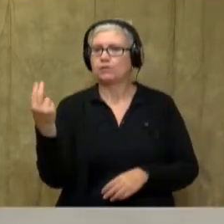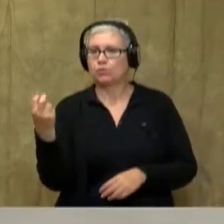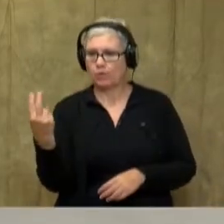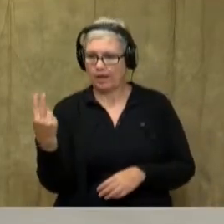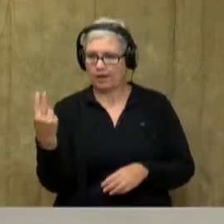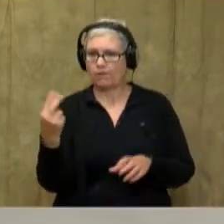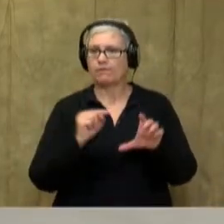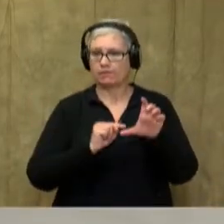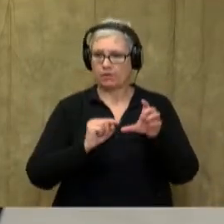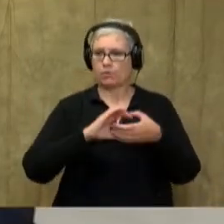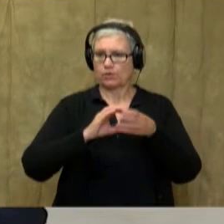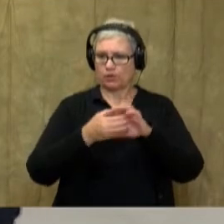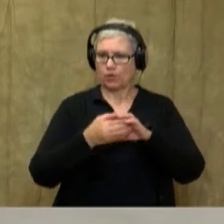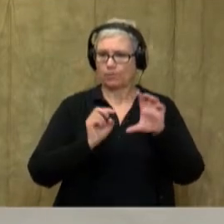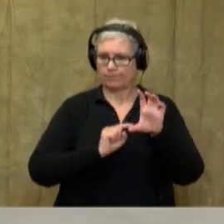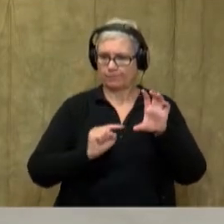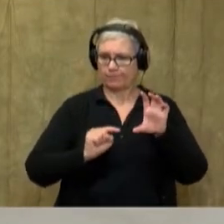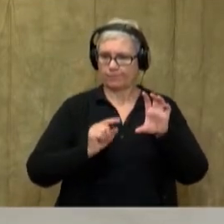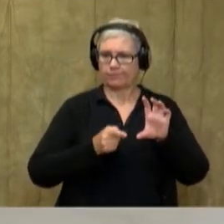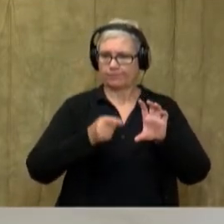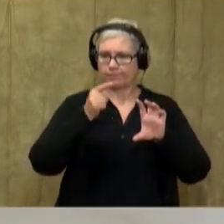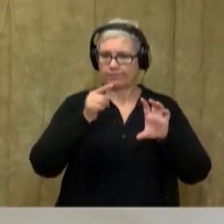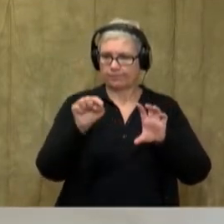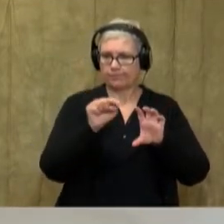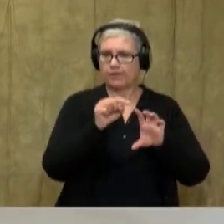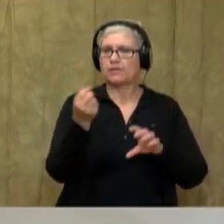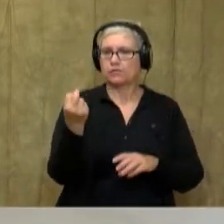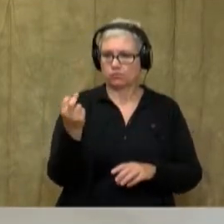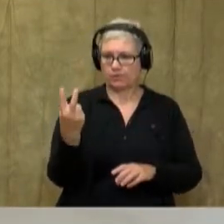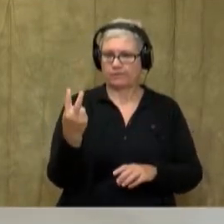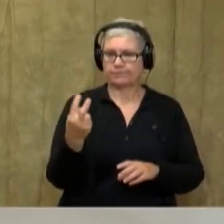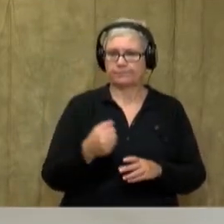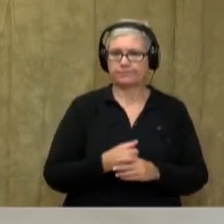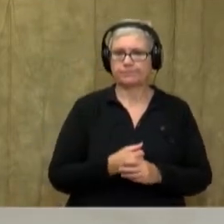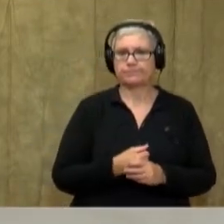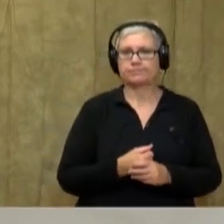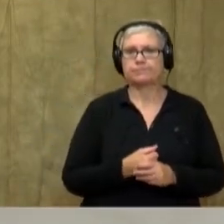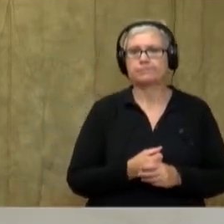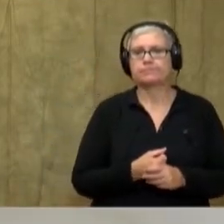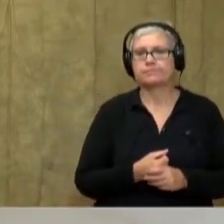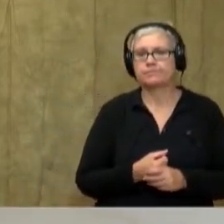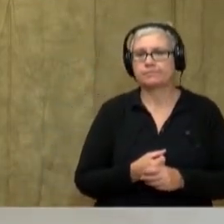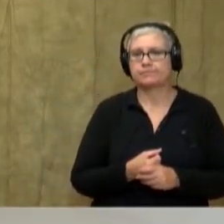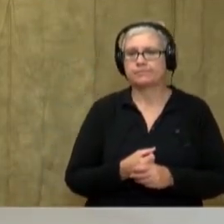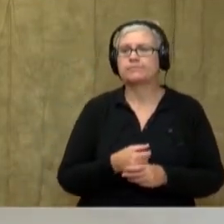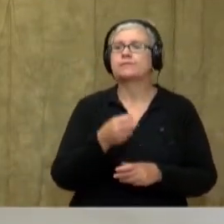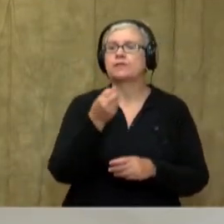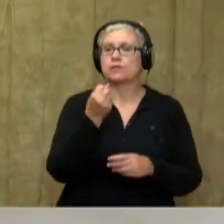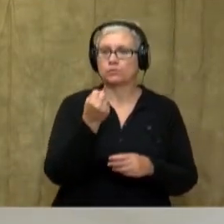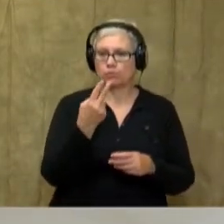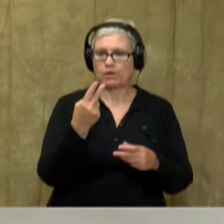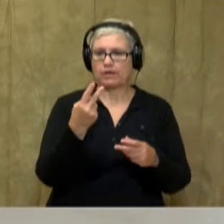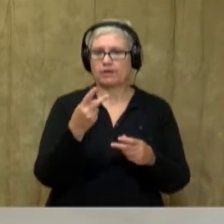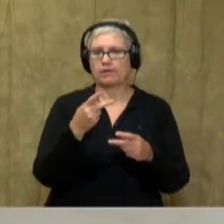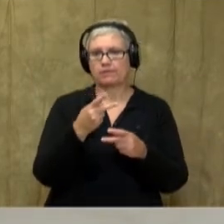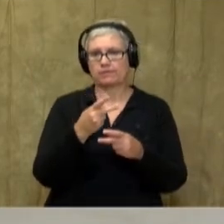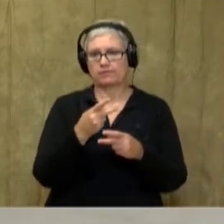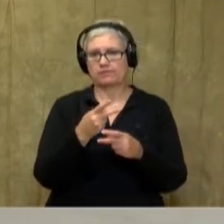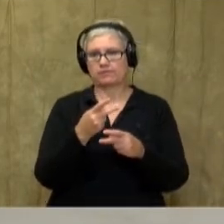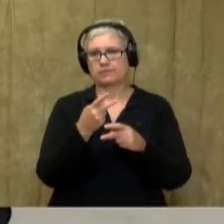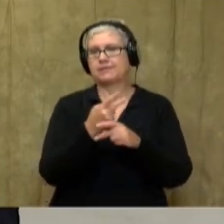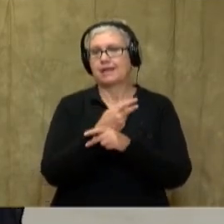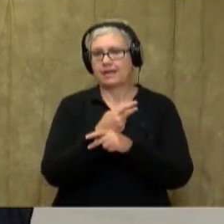on a cube, which means my expression modeling this number of edges is going to be 12 times n minus 2.